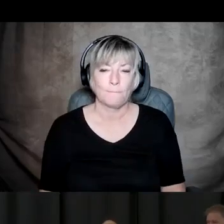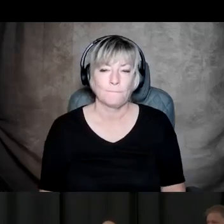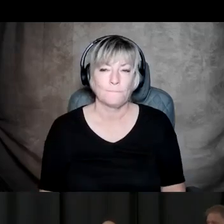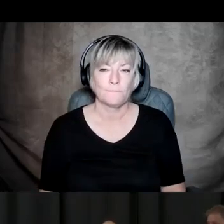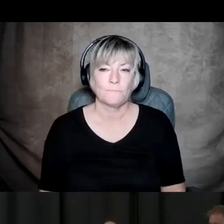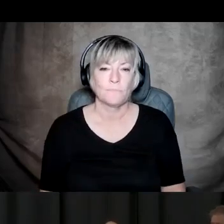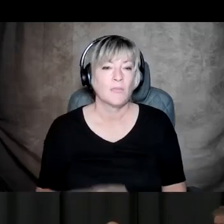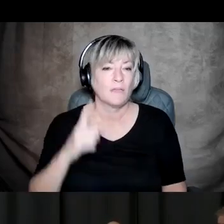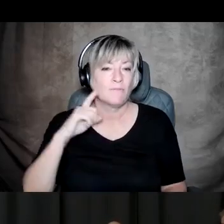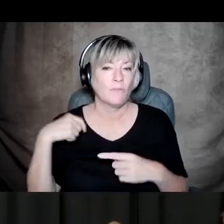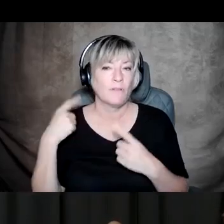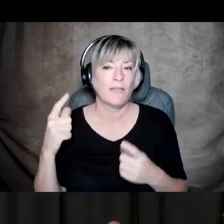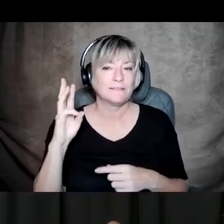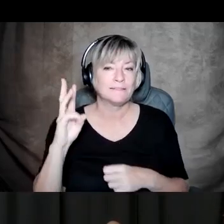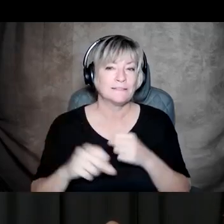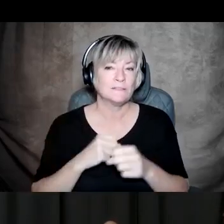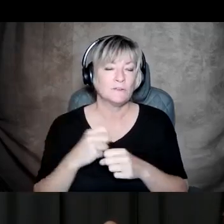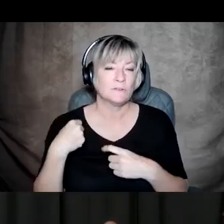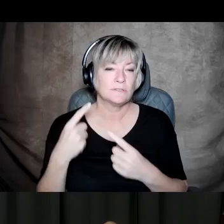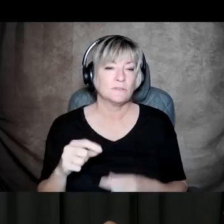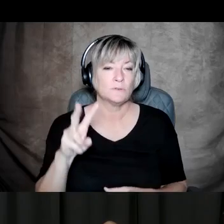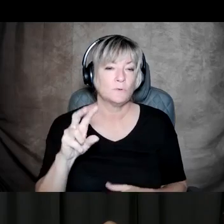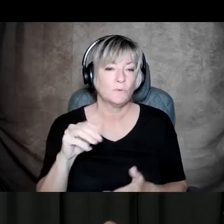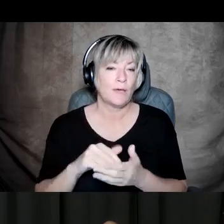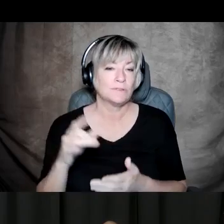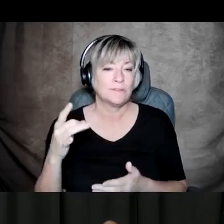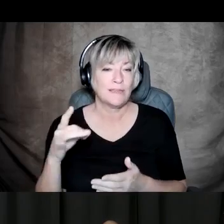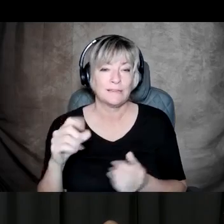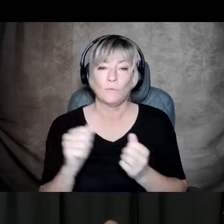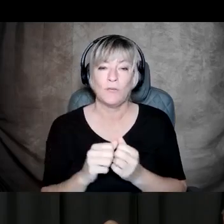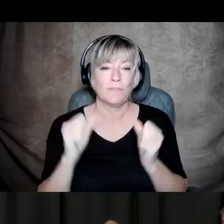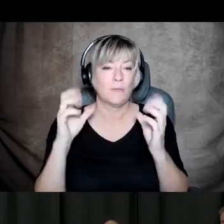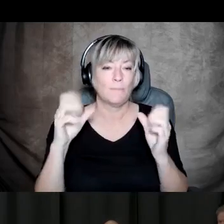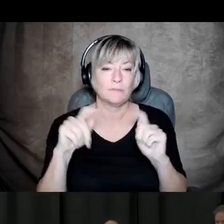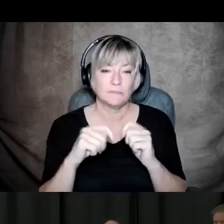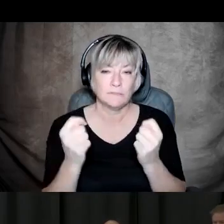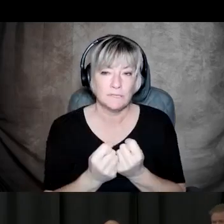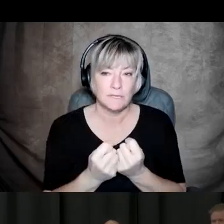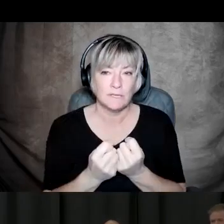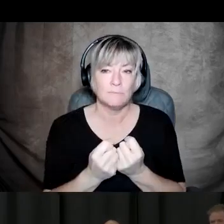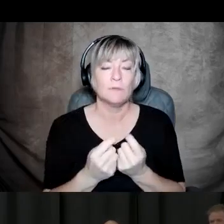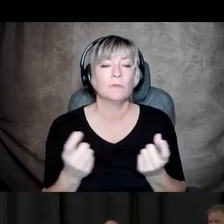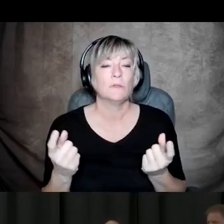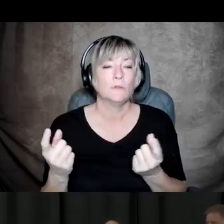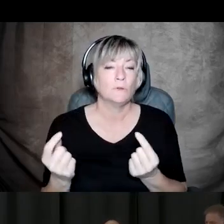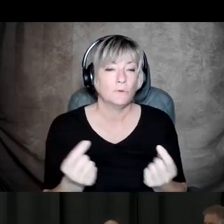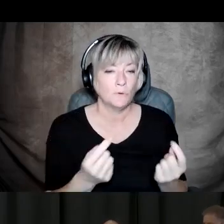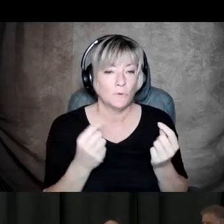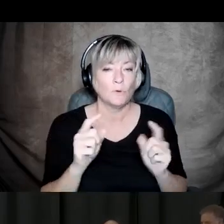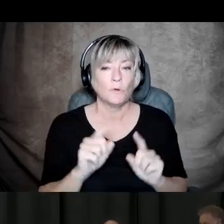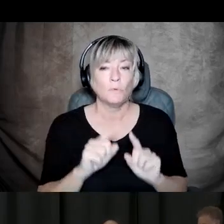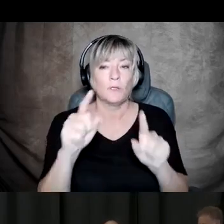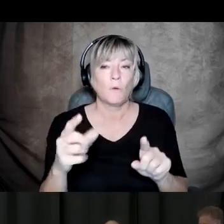And for the past 6 years, since 2018, I've been with this amazing team. And what we do is we go out